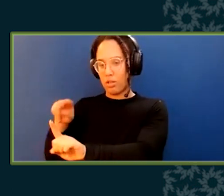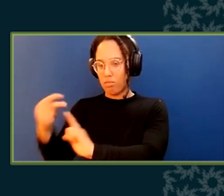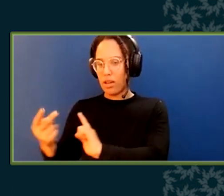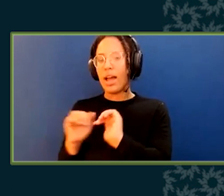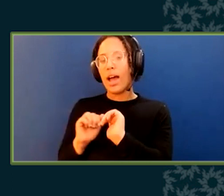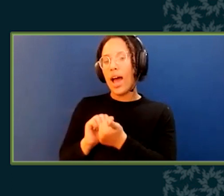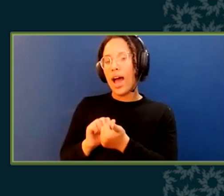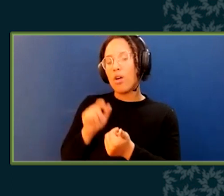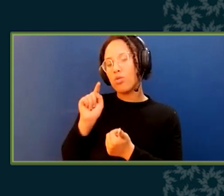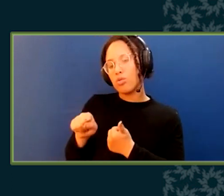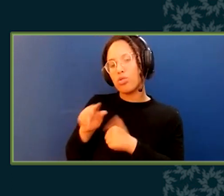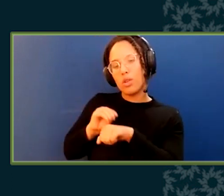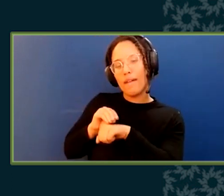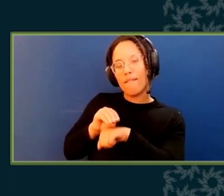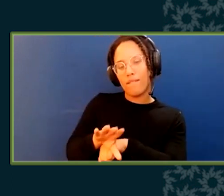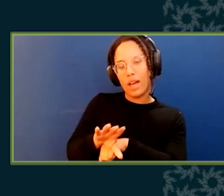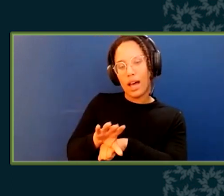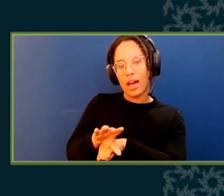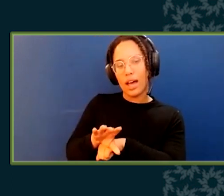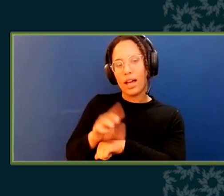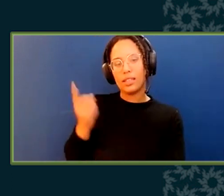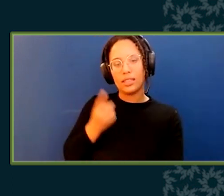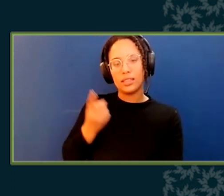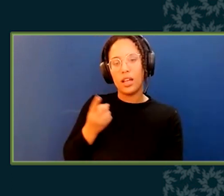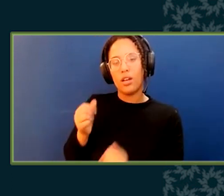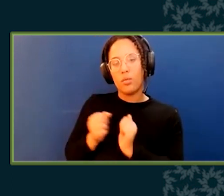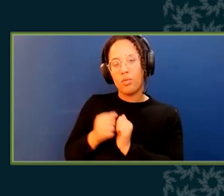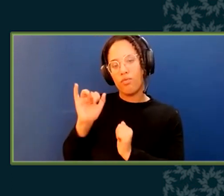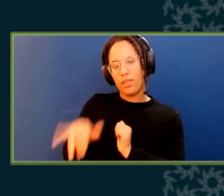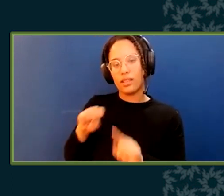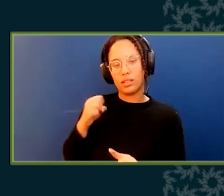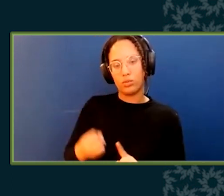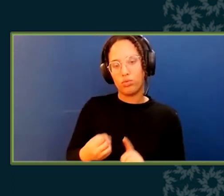you advise someone in that situation?